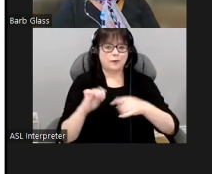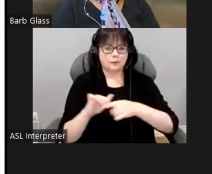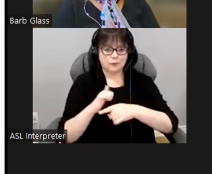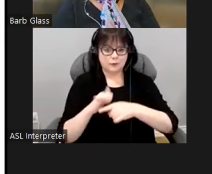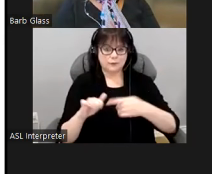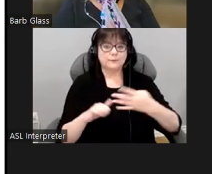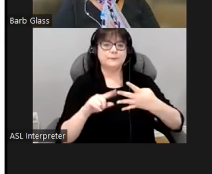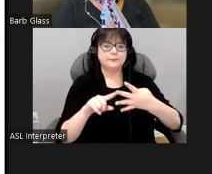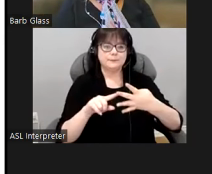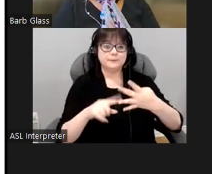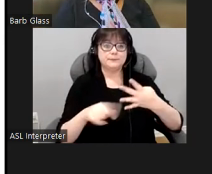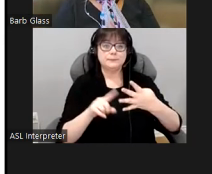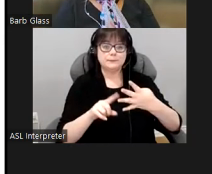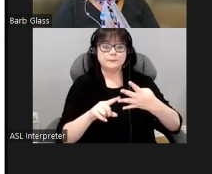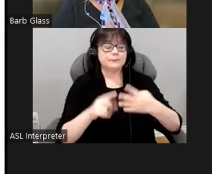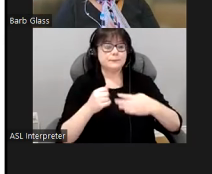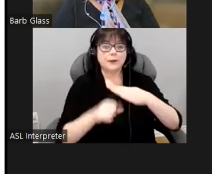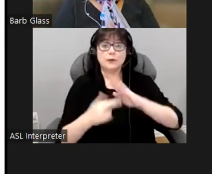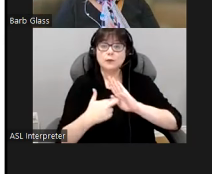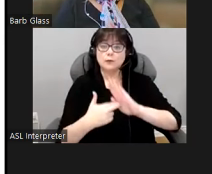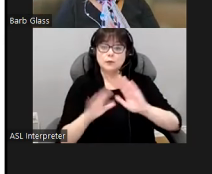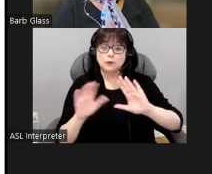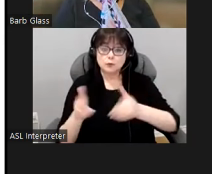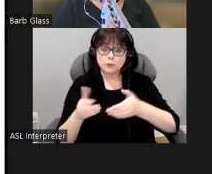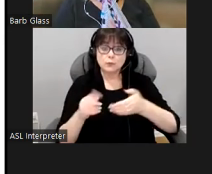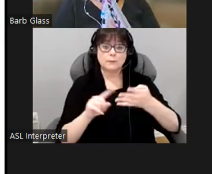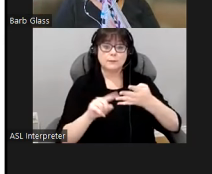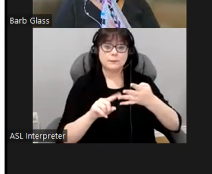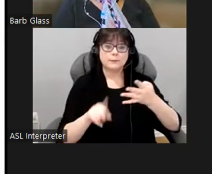groups, and supporting workplace delivery.